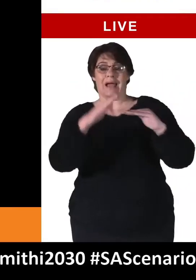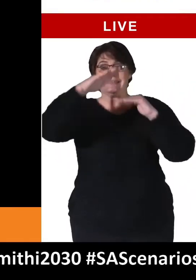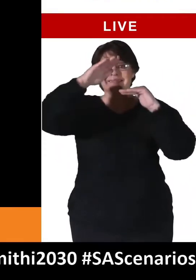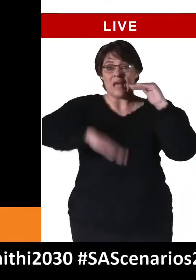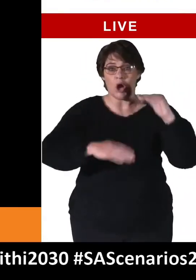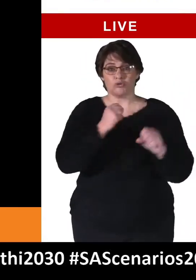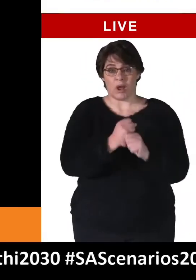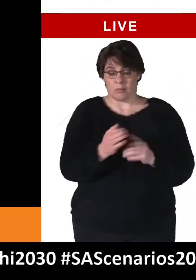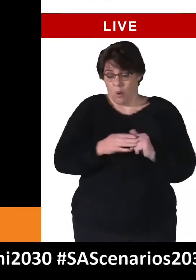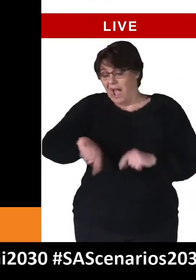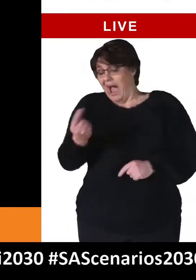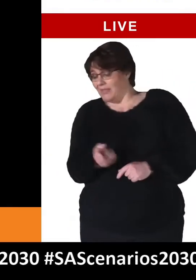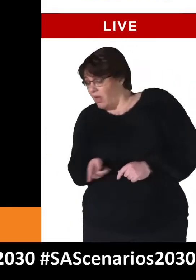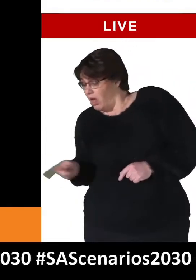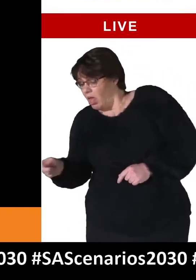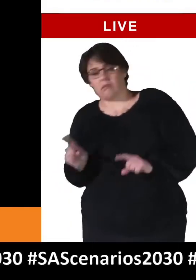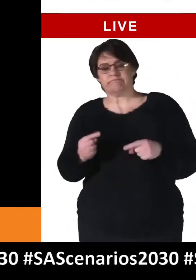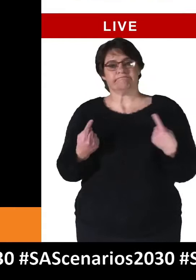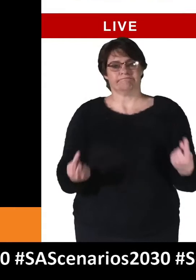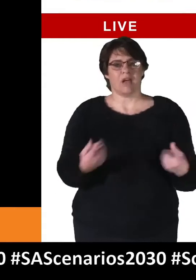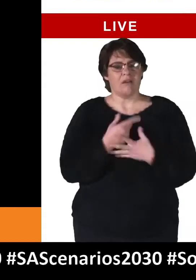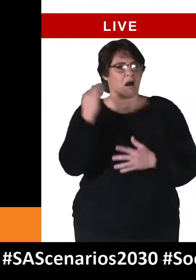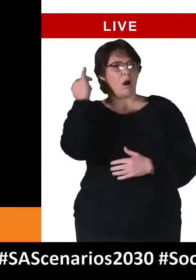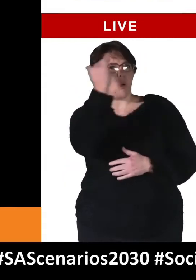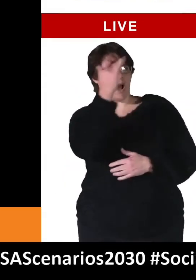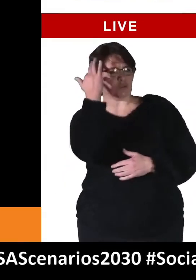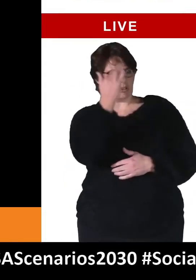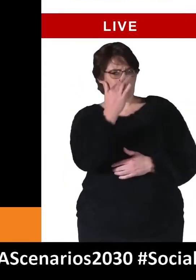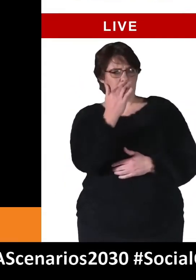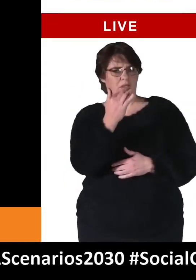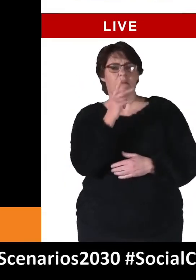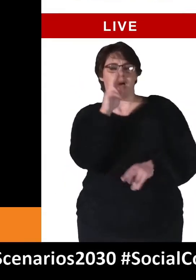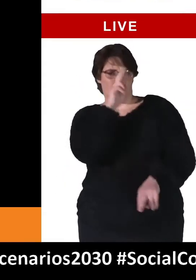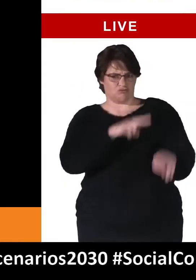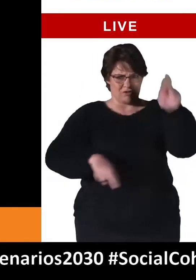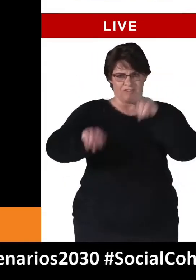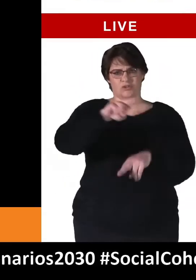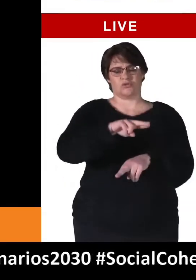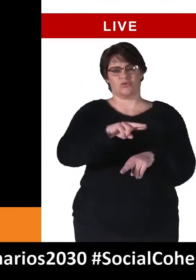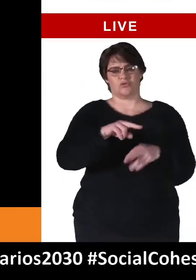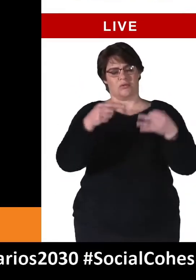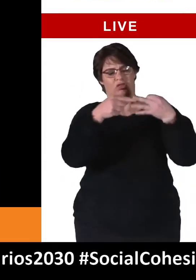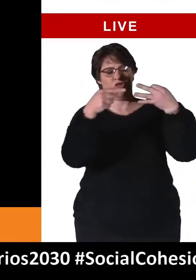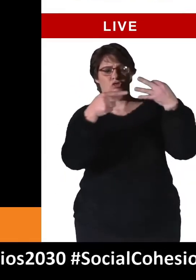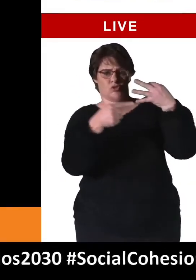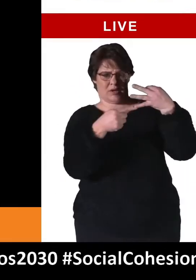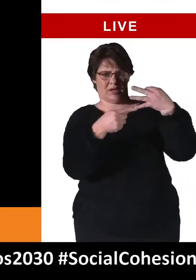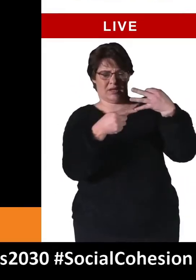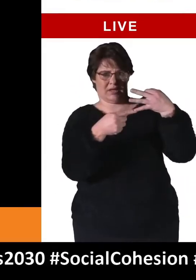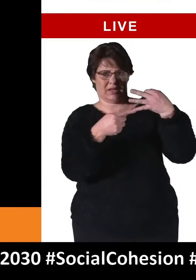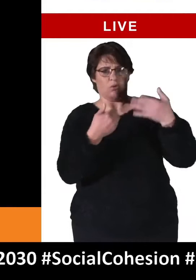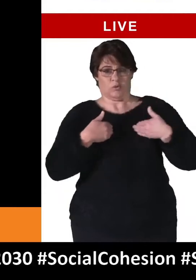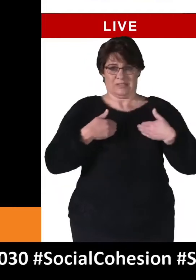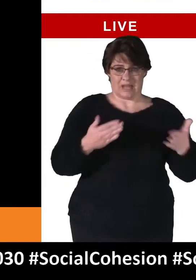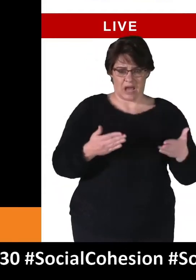them into another scenario. In case you are wondering, there will be a revision of the scenario narratives that we are starting